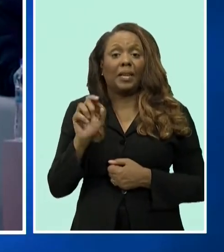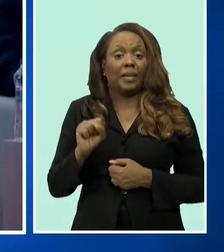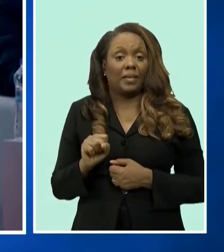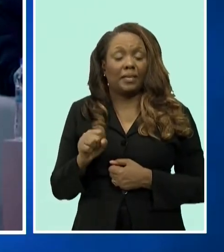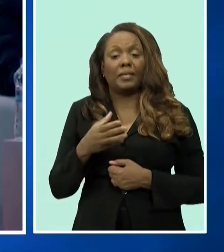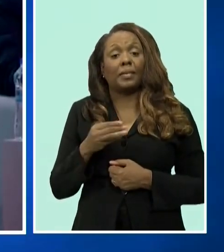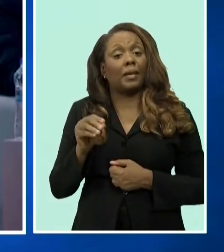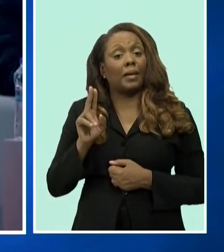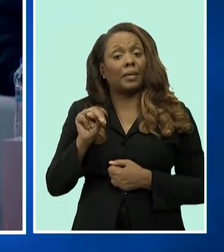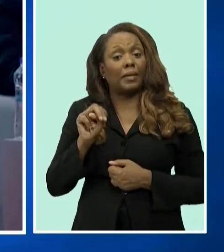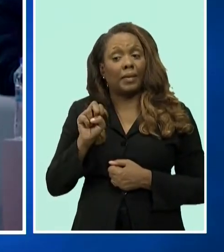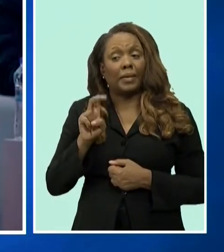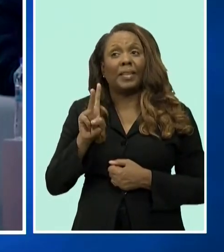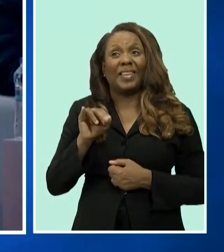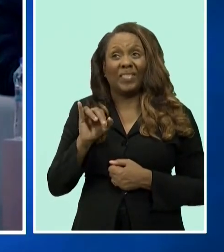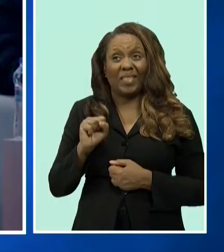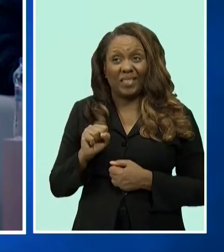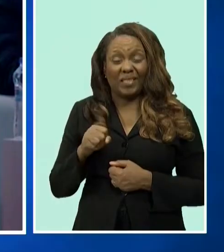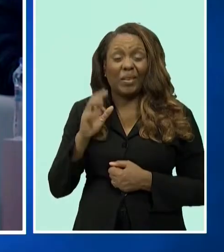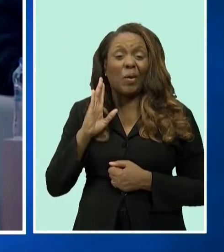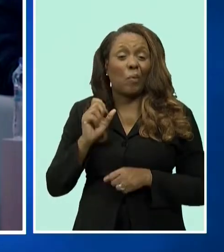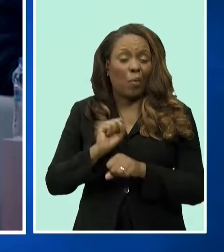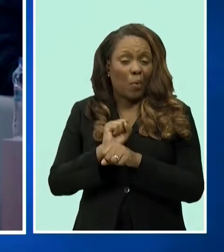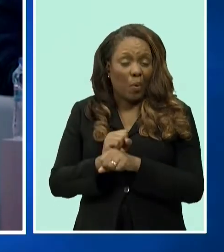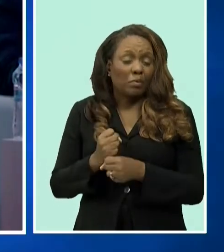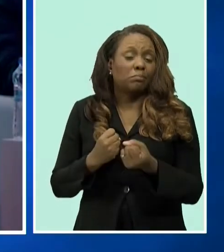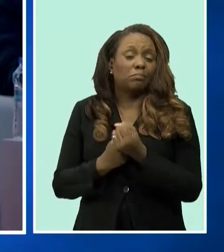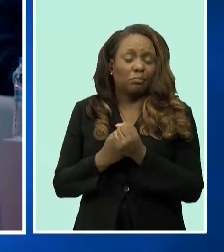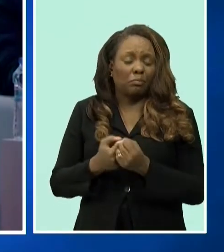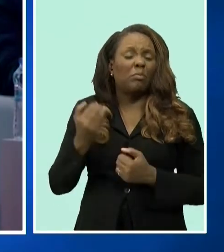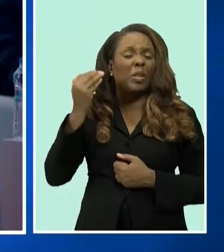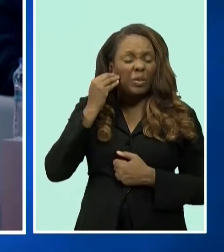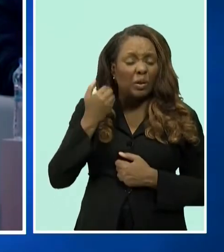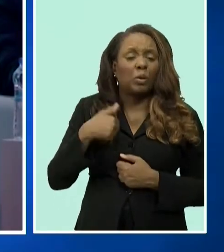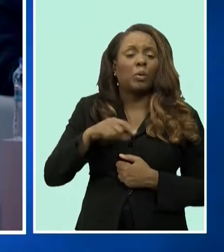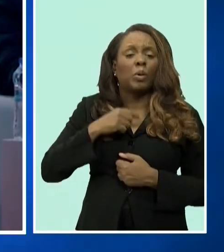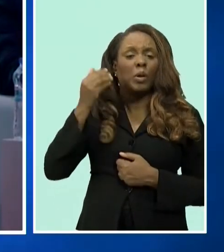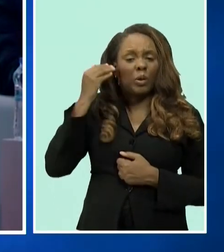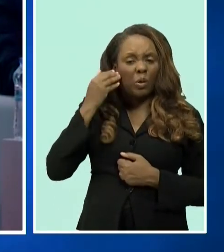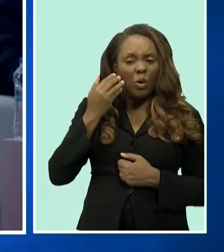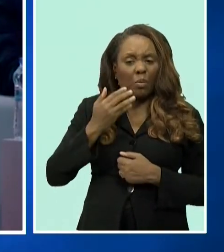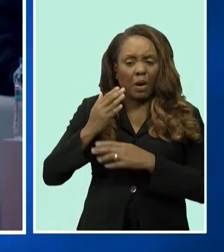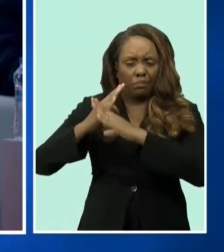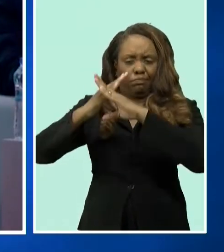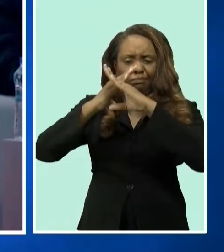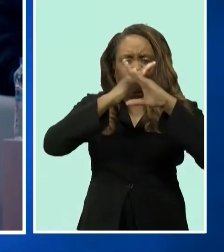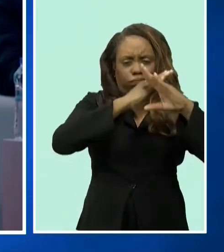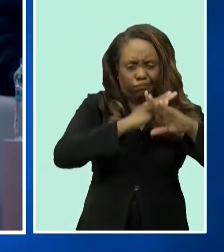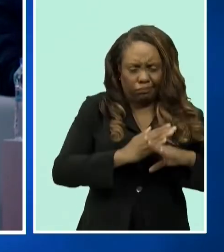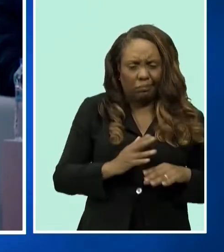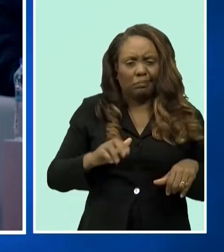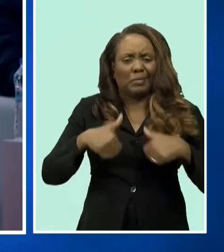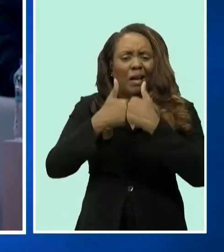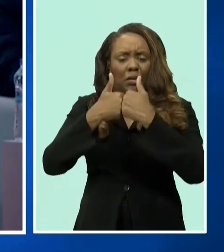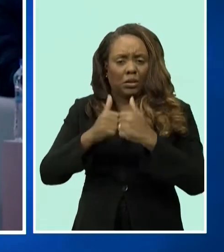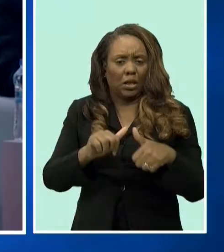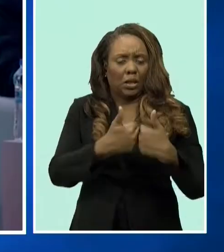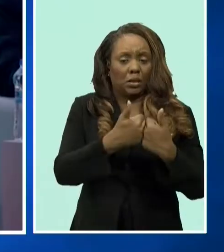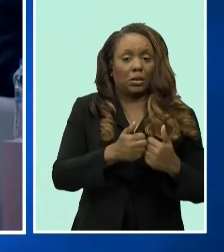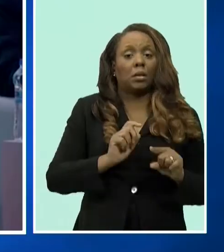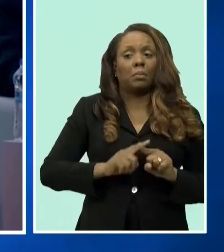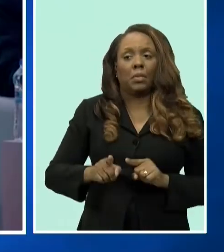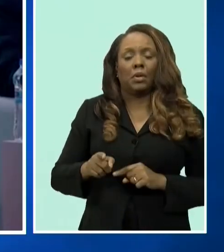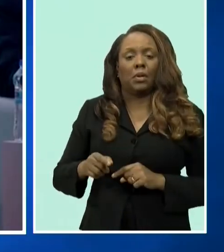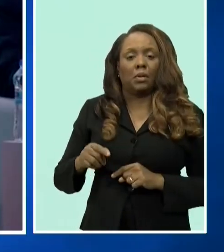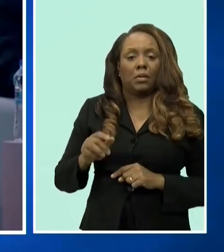not expect, and yes, we know that there are hurdles, as was mentioned before, but I think because of already having those cultural links,